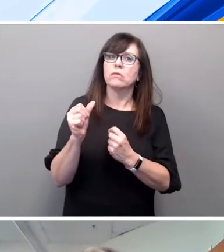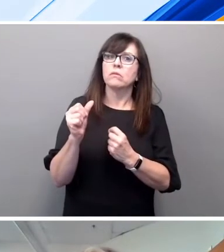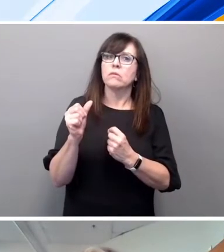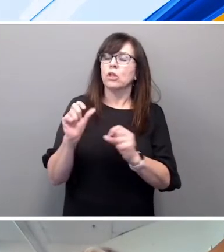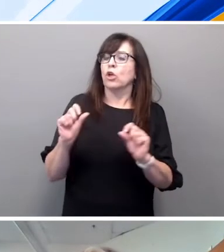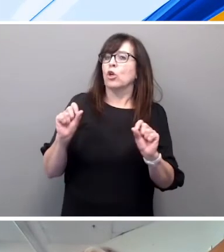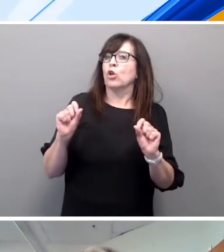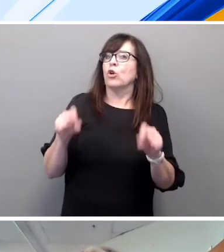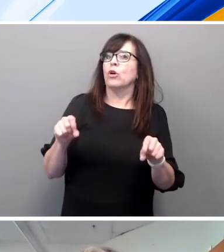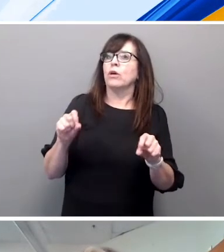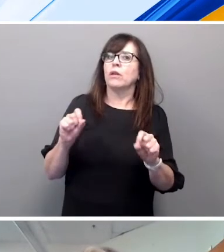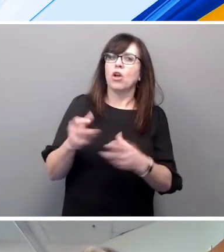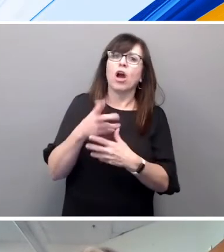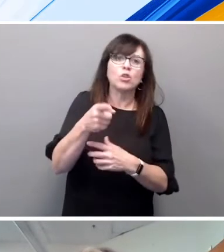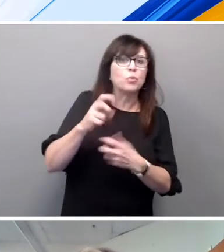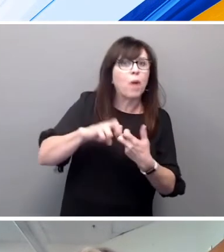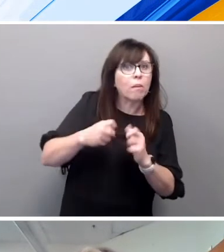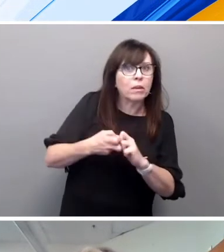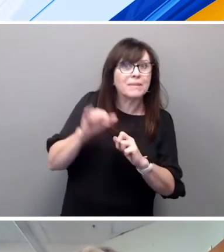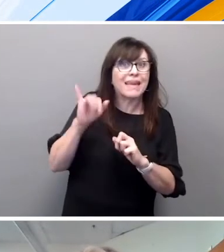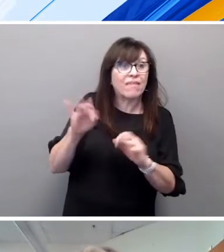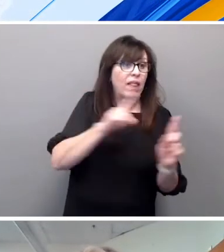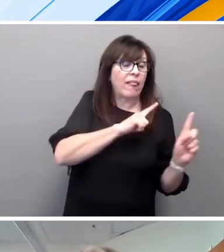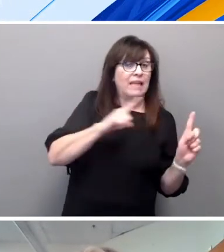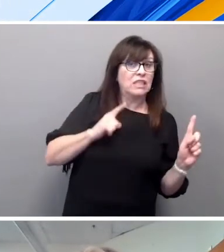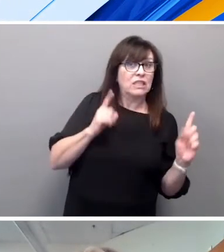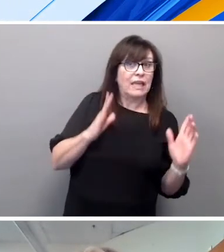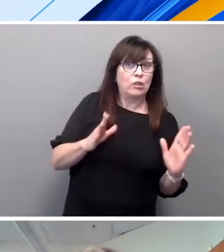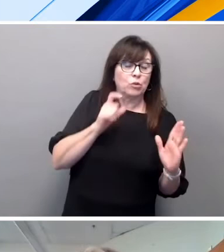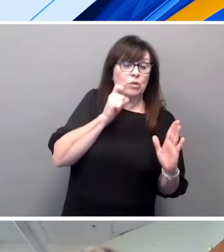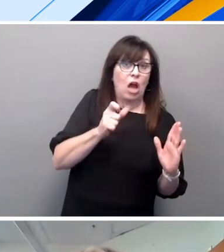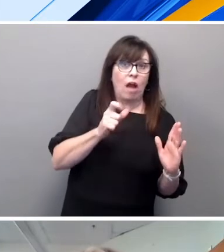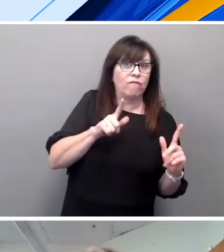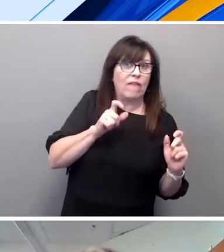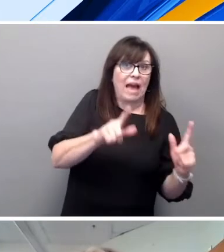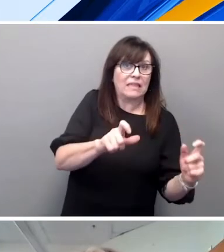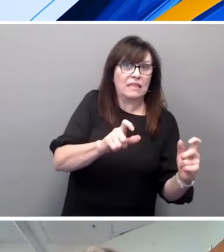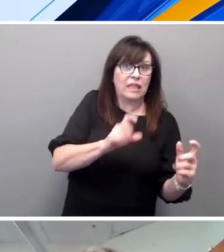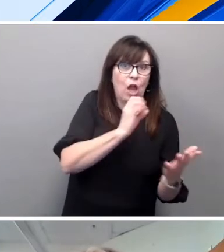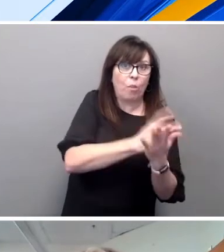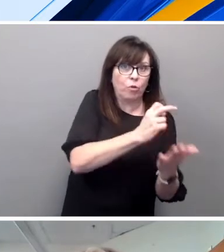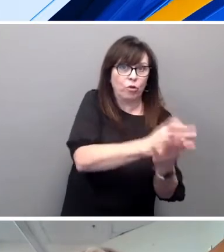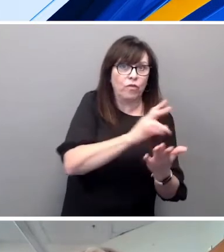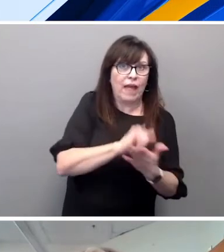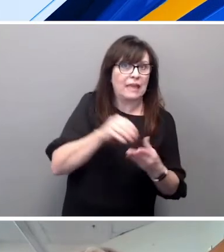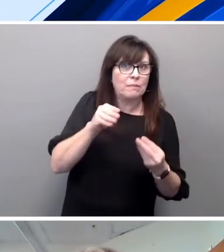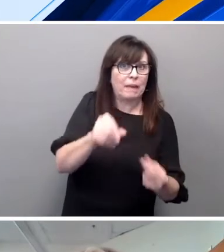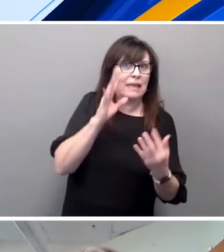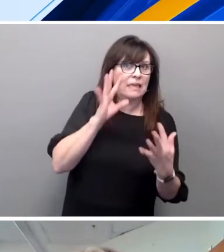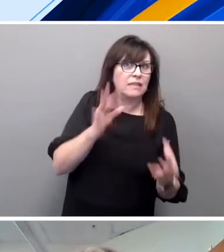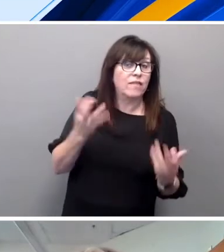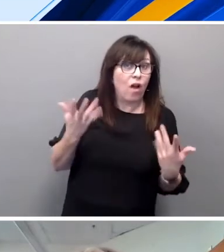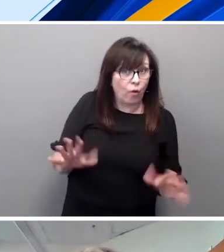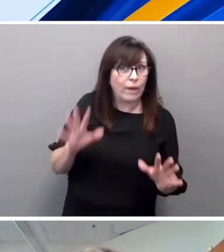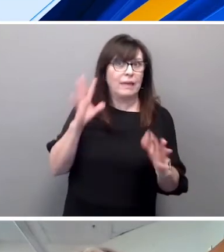could cause you problems if the legislature doesn't sort of quickly approve the spending decisions that have already been made?